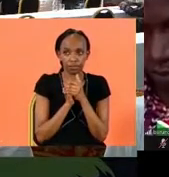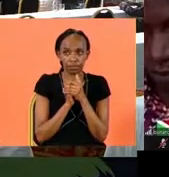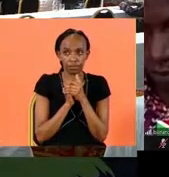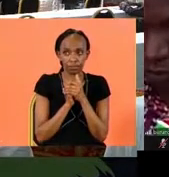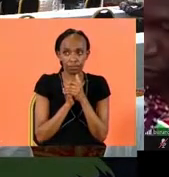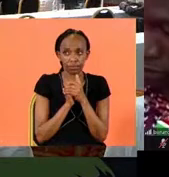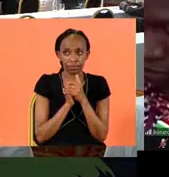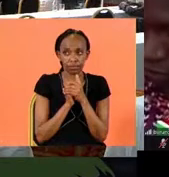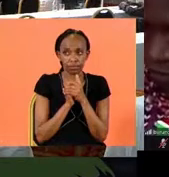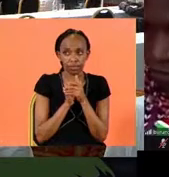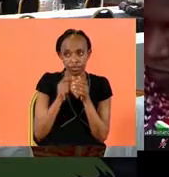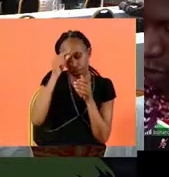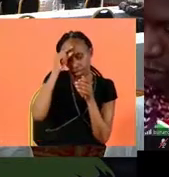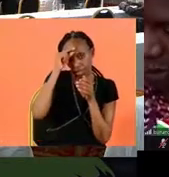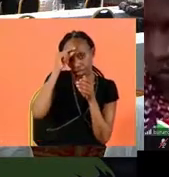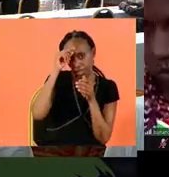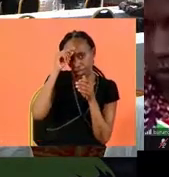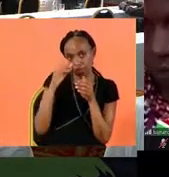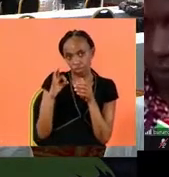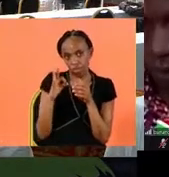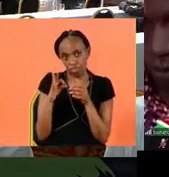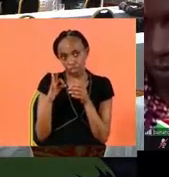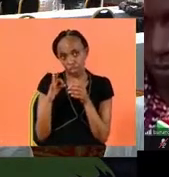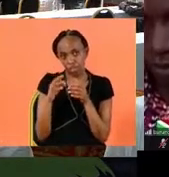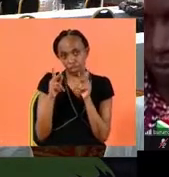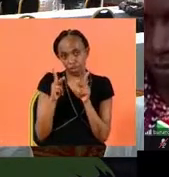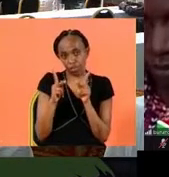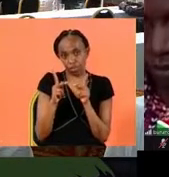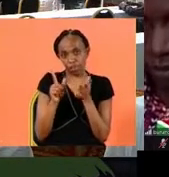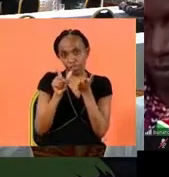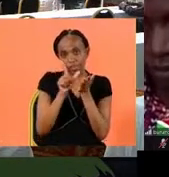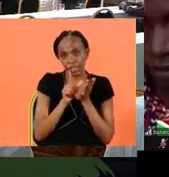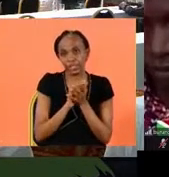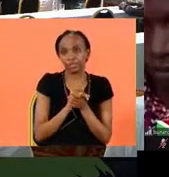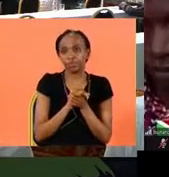the governance of those debts.